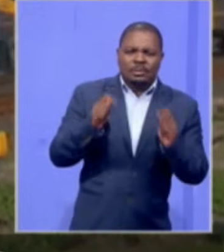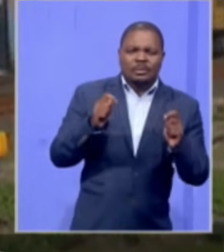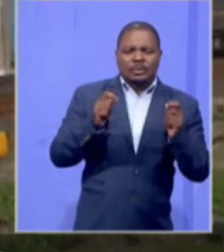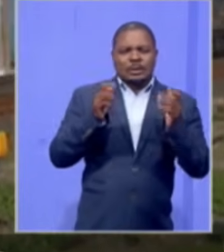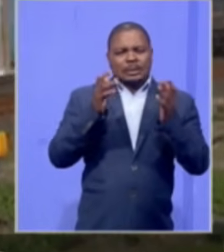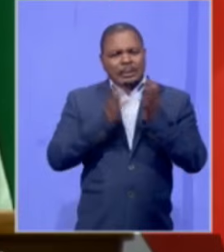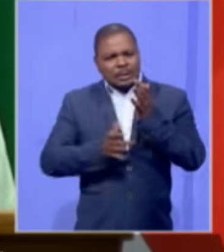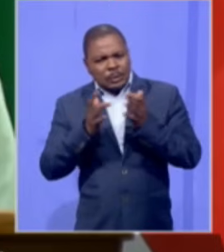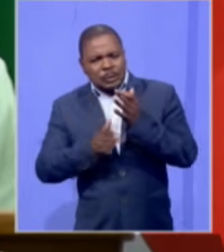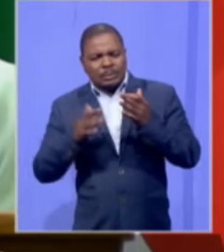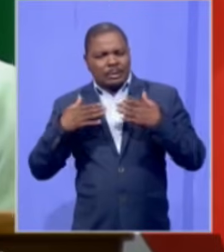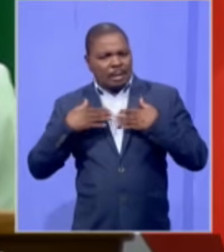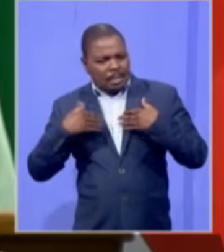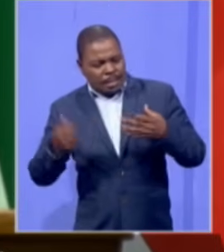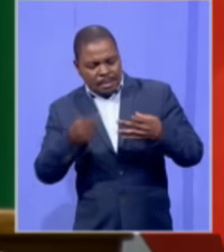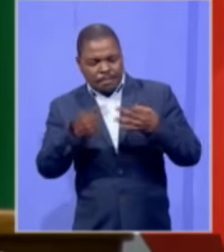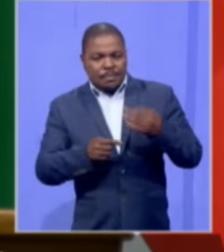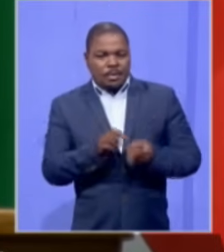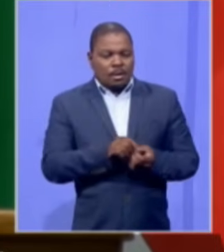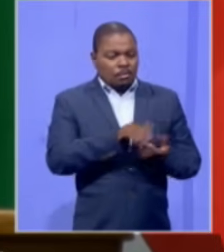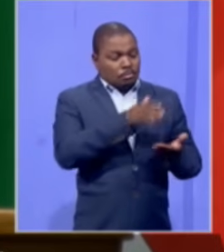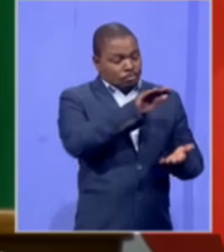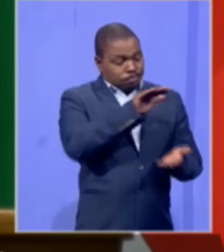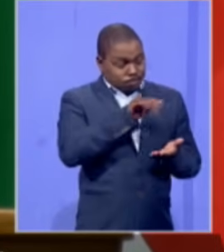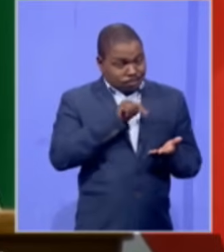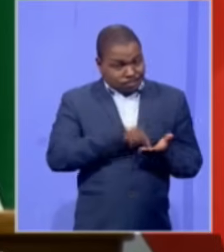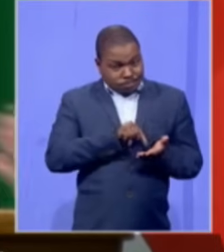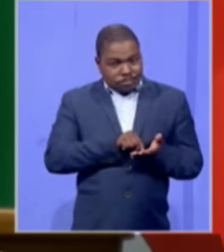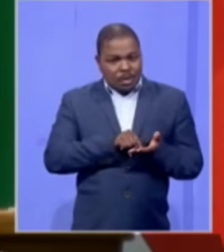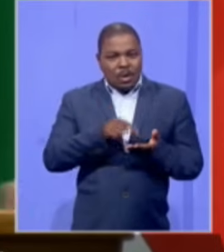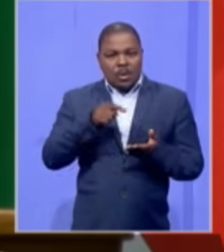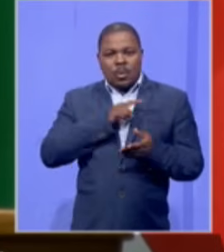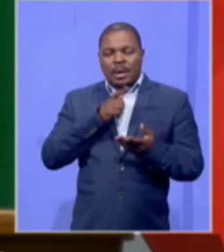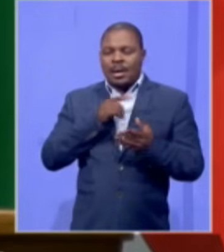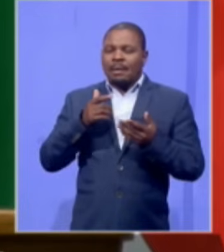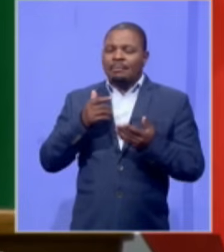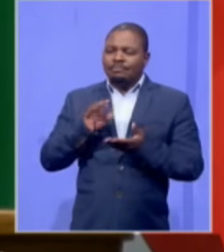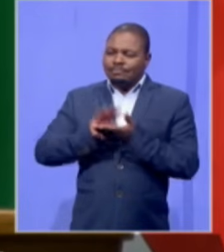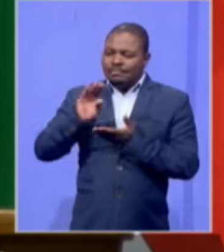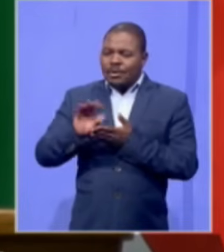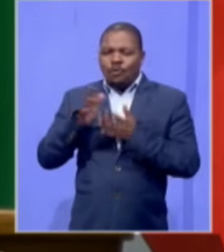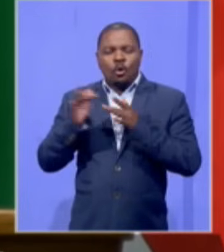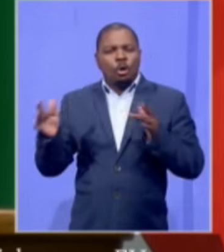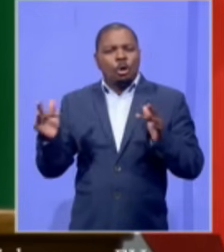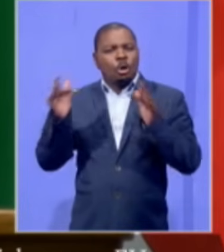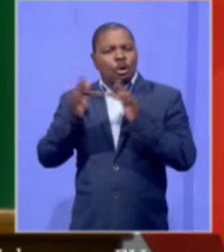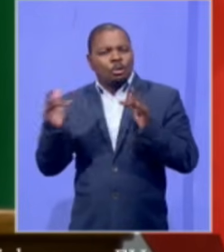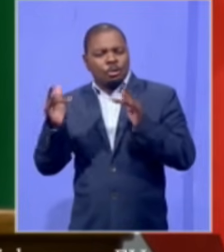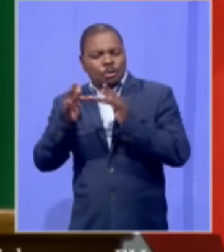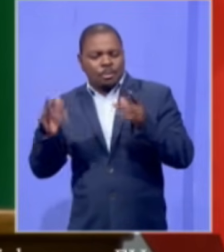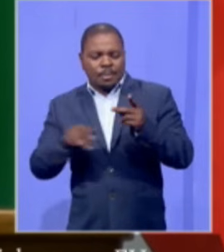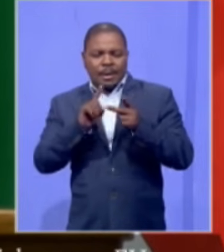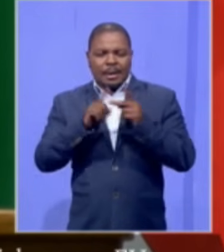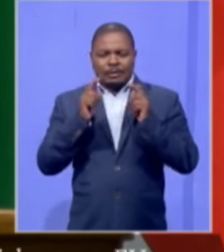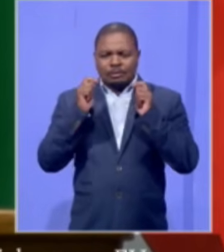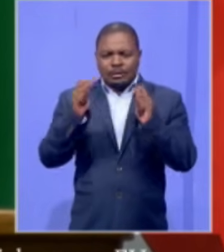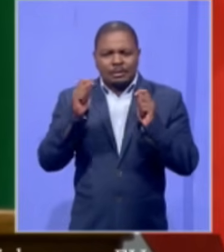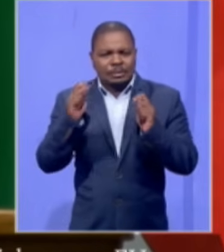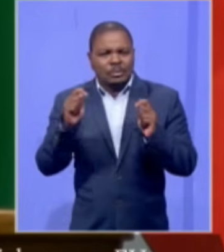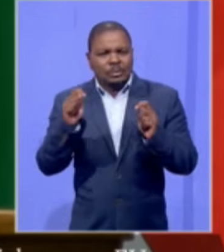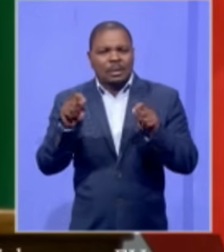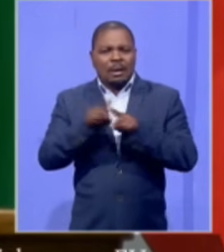tsa bophelo. With this package, we are also investing in connectivity. We're investing in transport corridors like